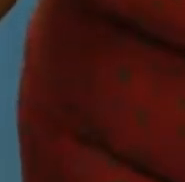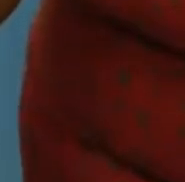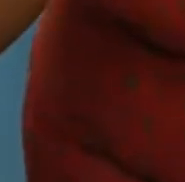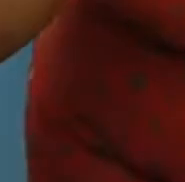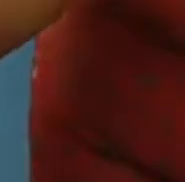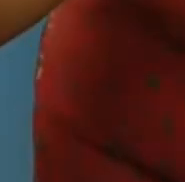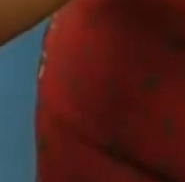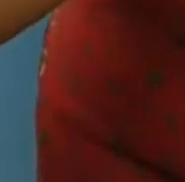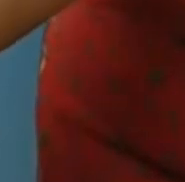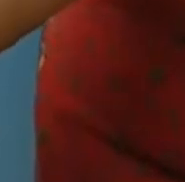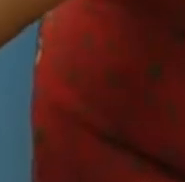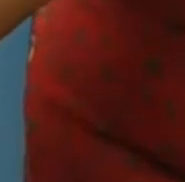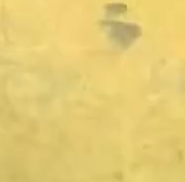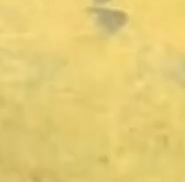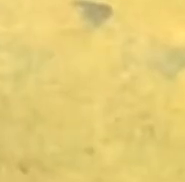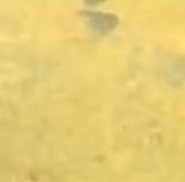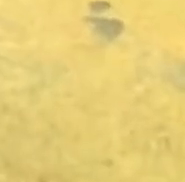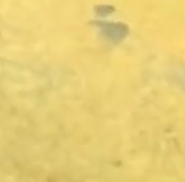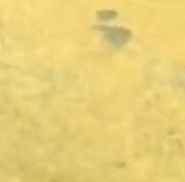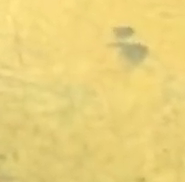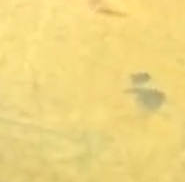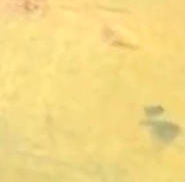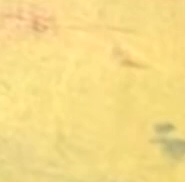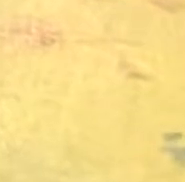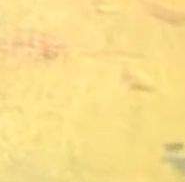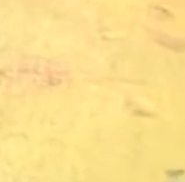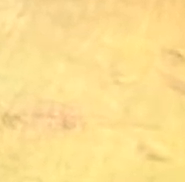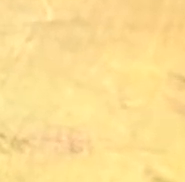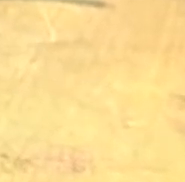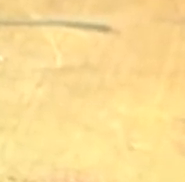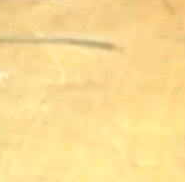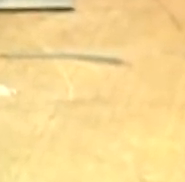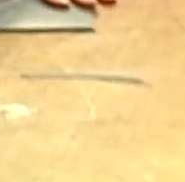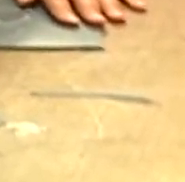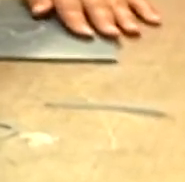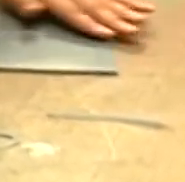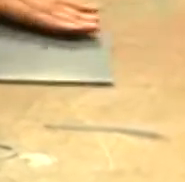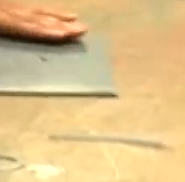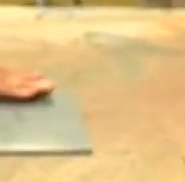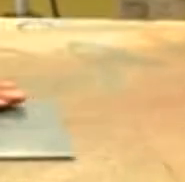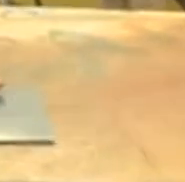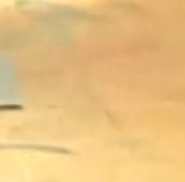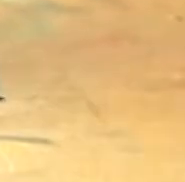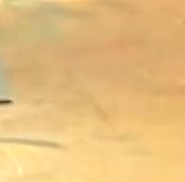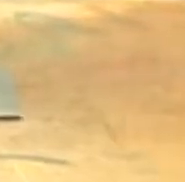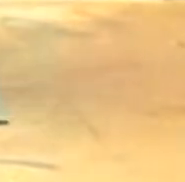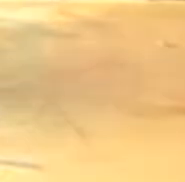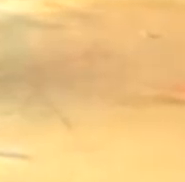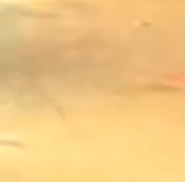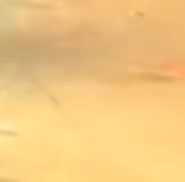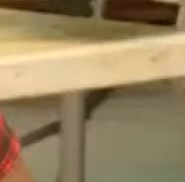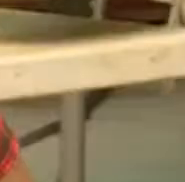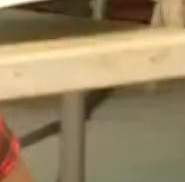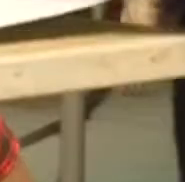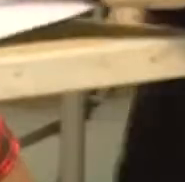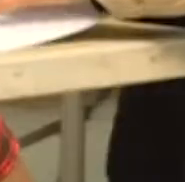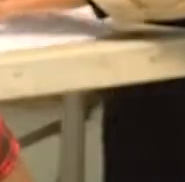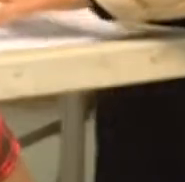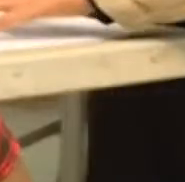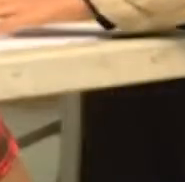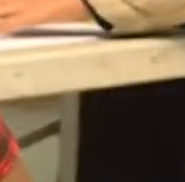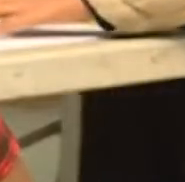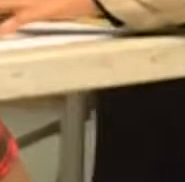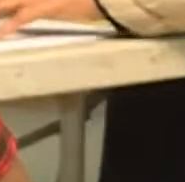those knives, whatever was disturbing me will come out naturally. Due